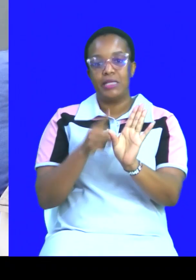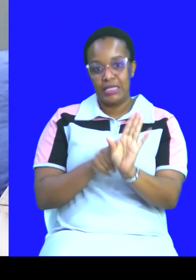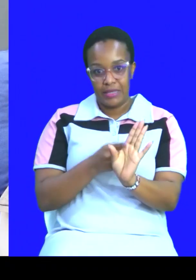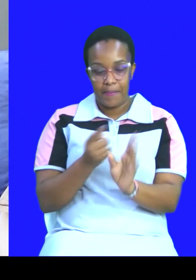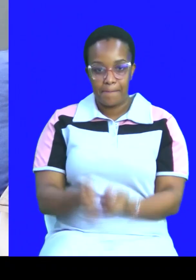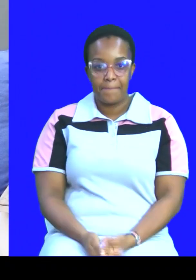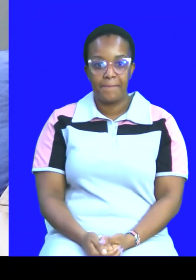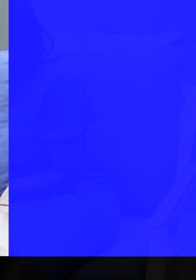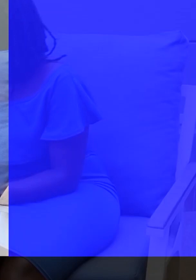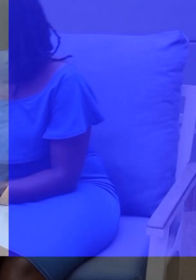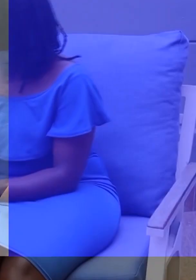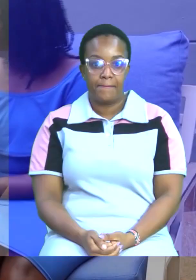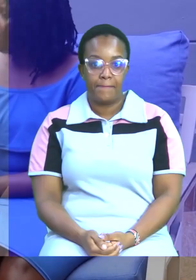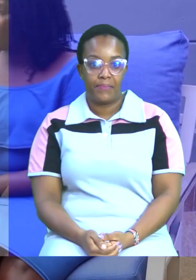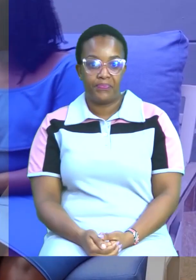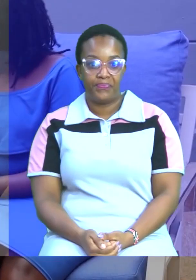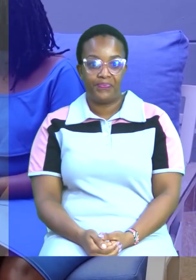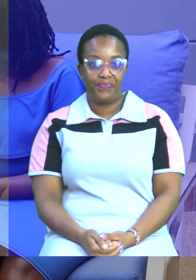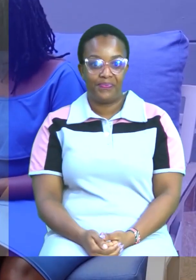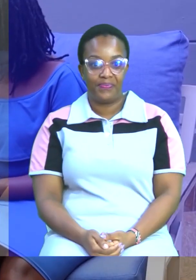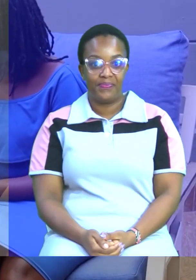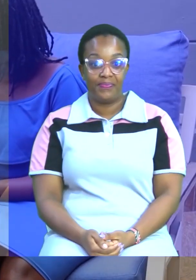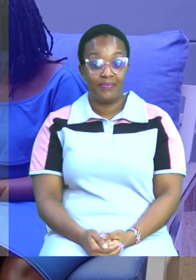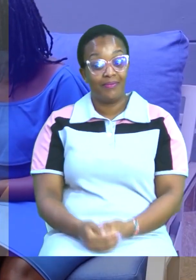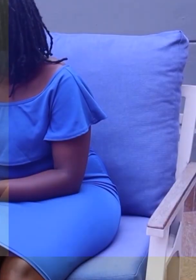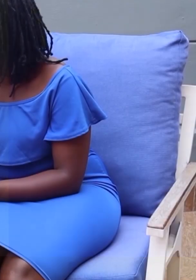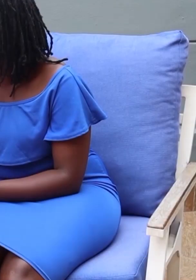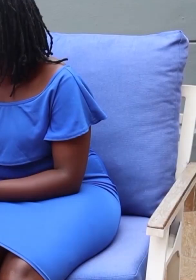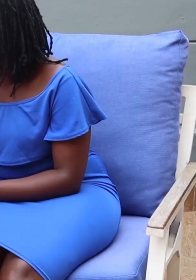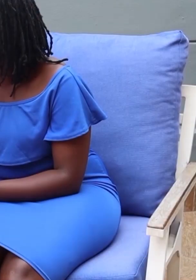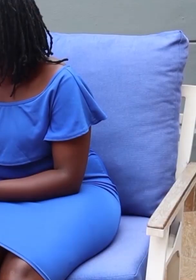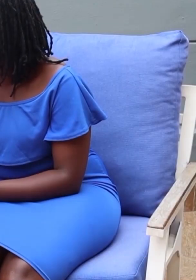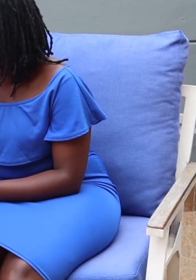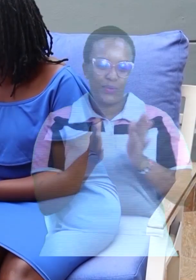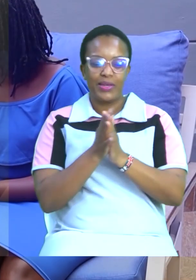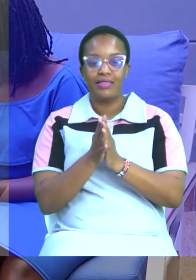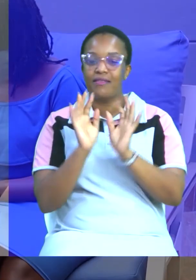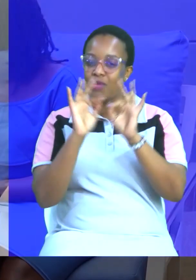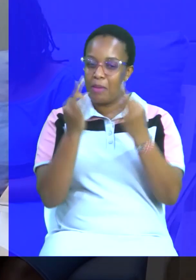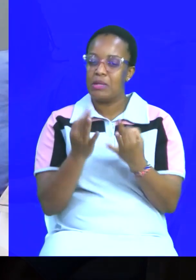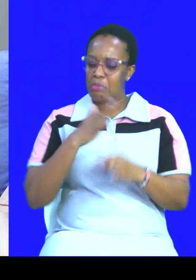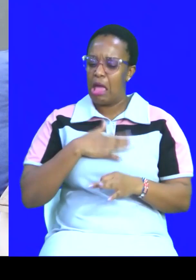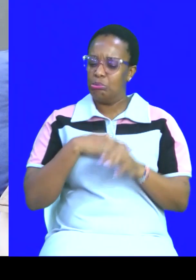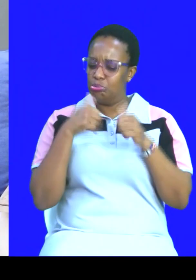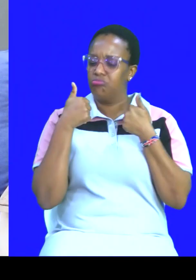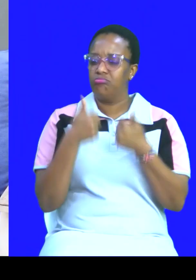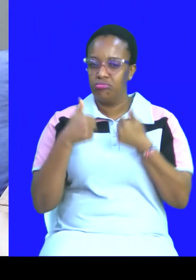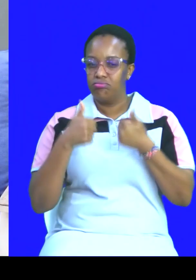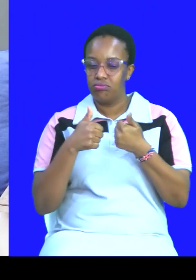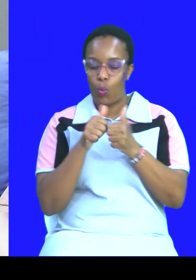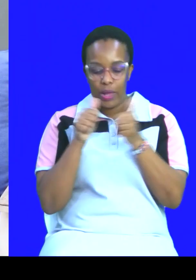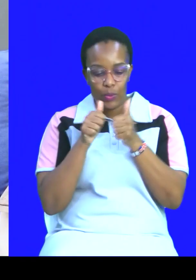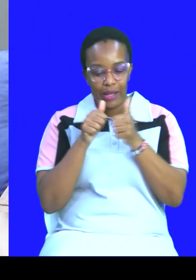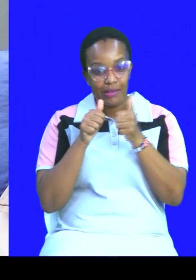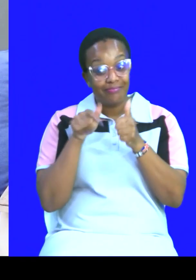family, how do you interact with them? The relationship with my family actually is good. and they